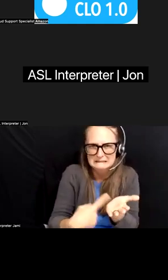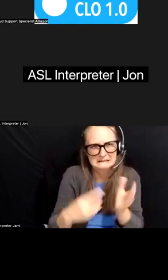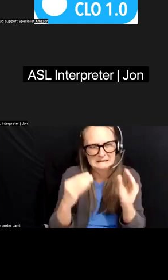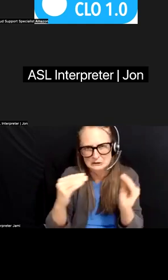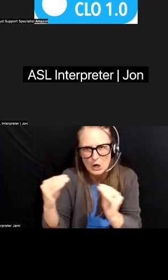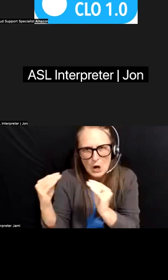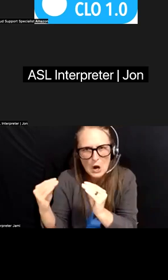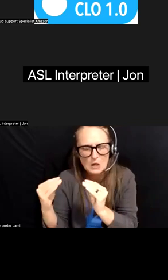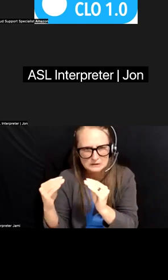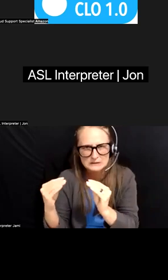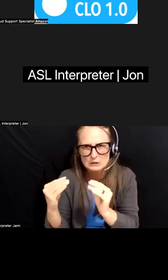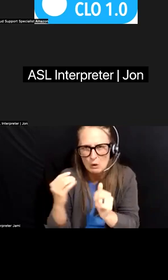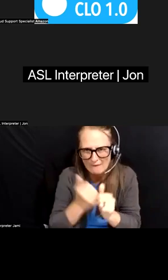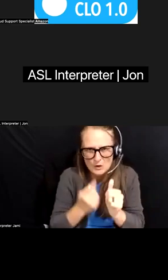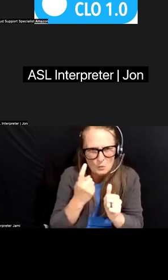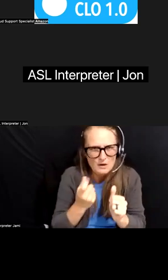understands every single topic.